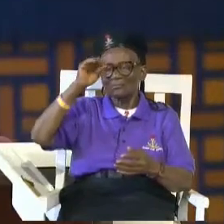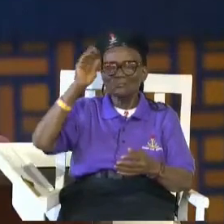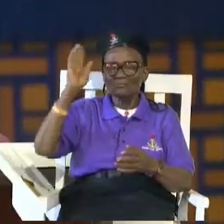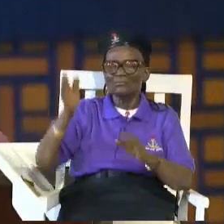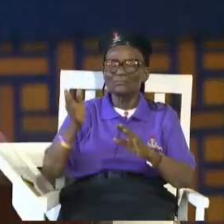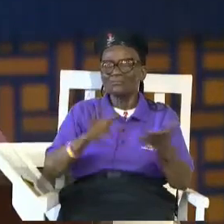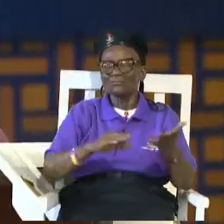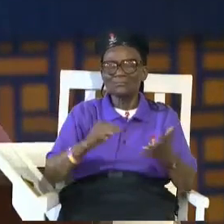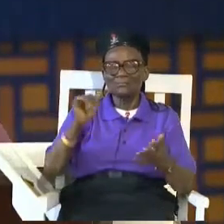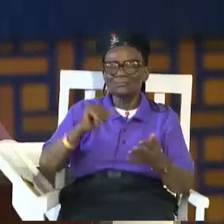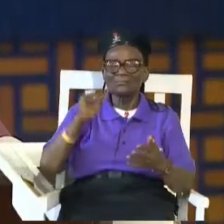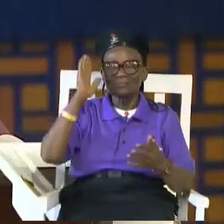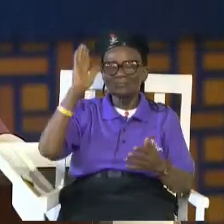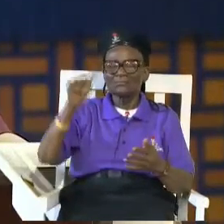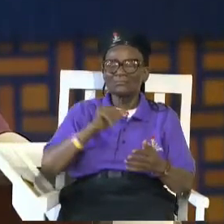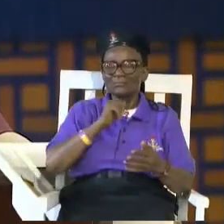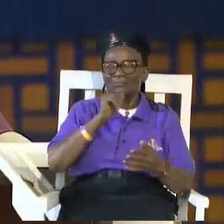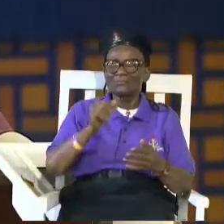They wouldn't even treat him.